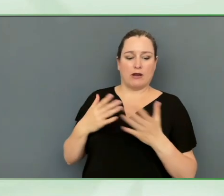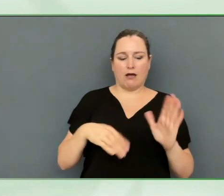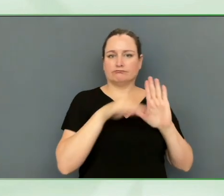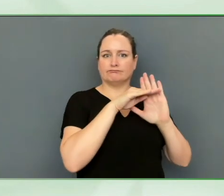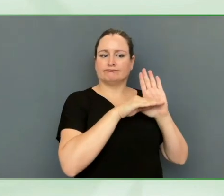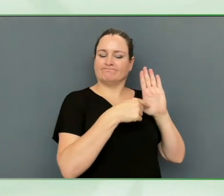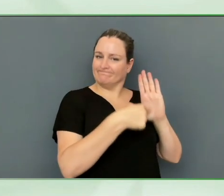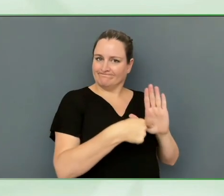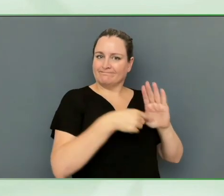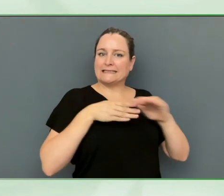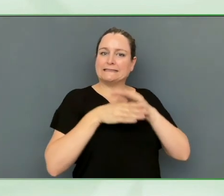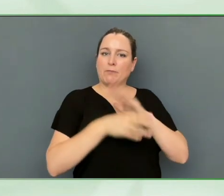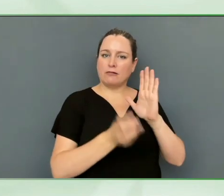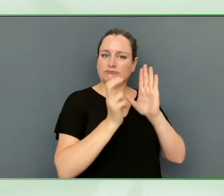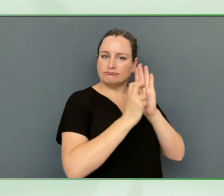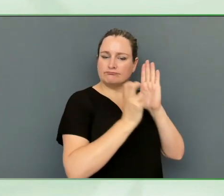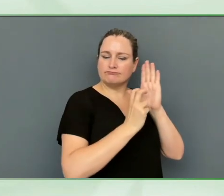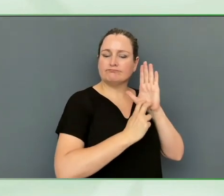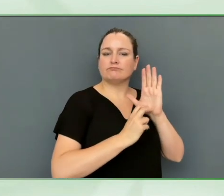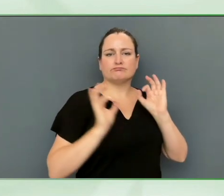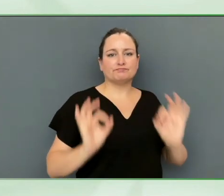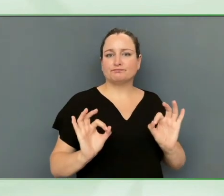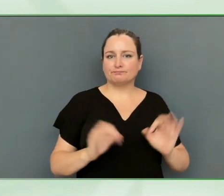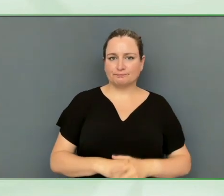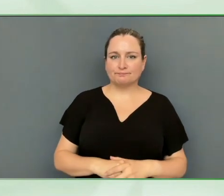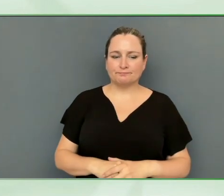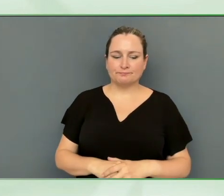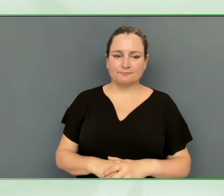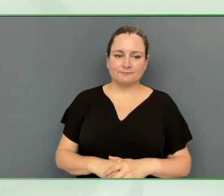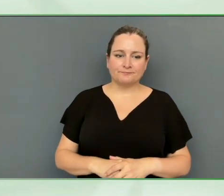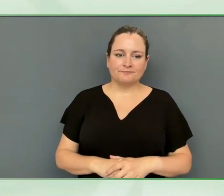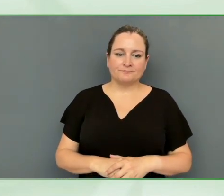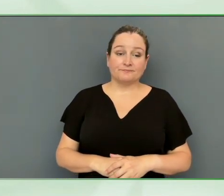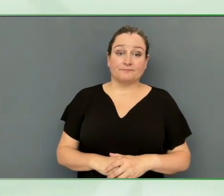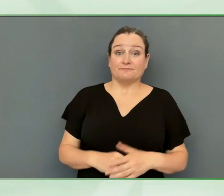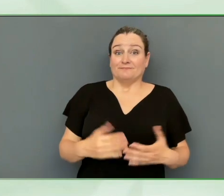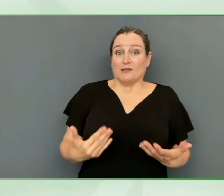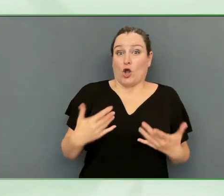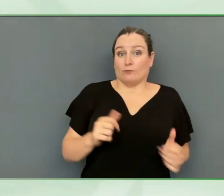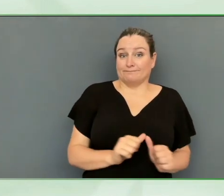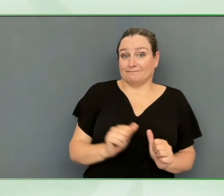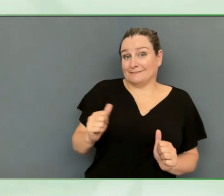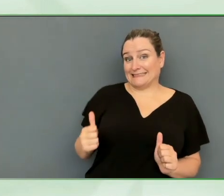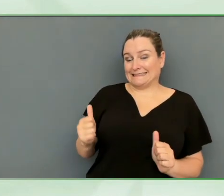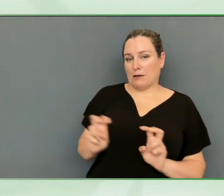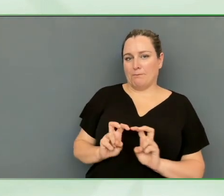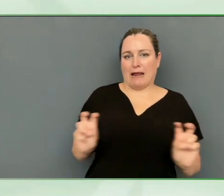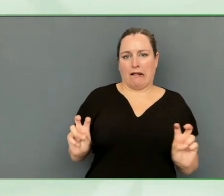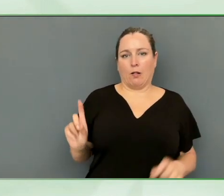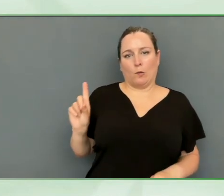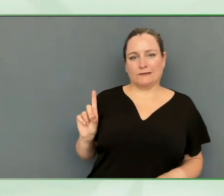pause and have my co-panel member introduce himself and explain about the work that he